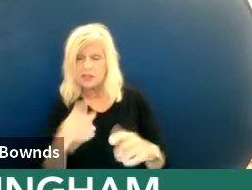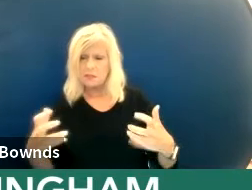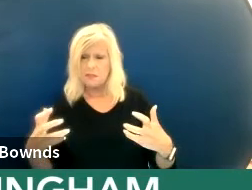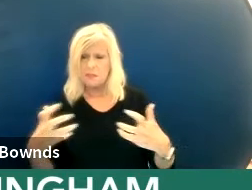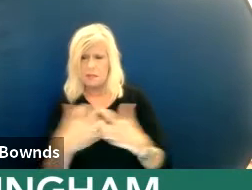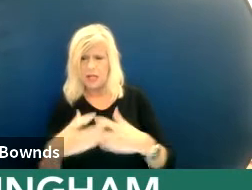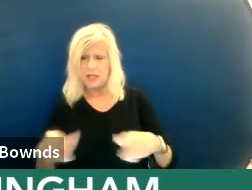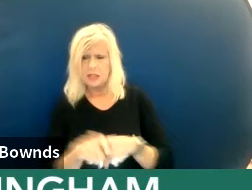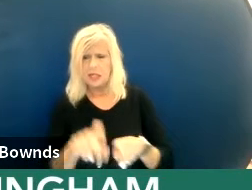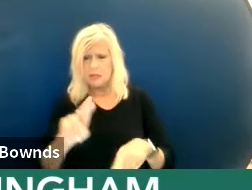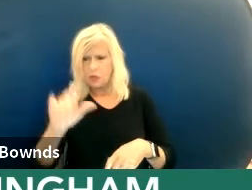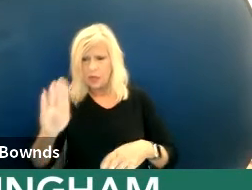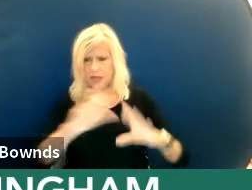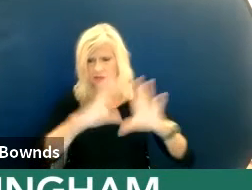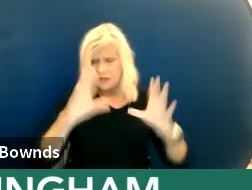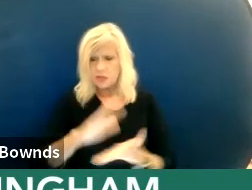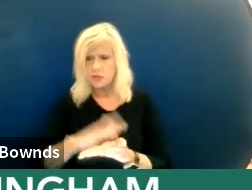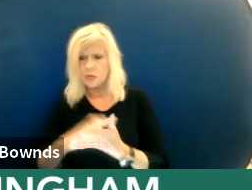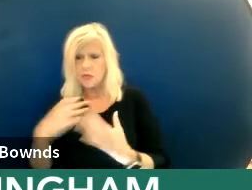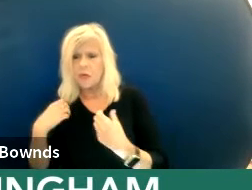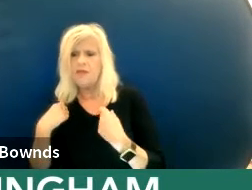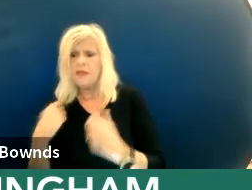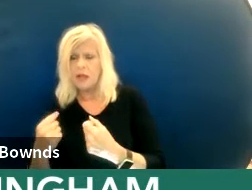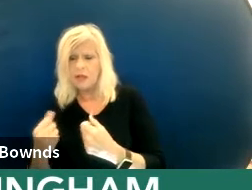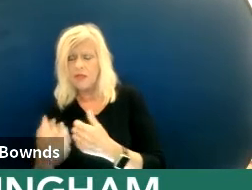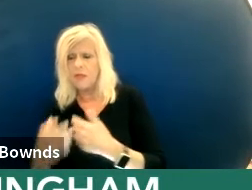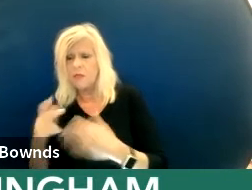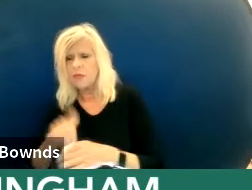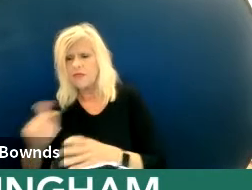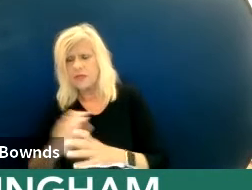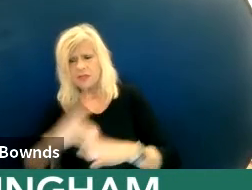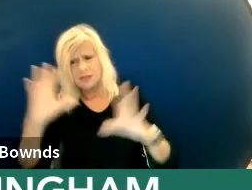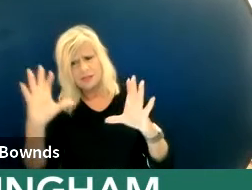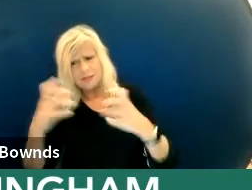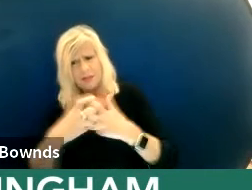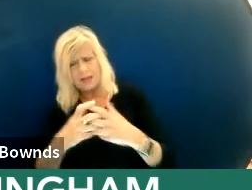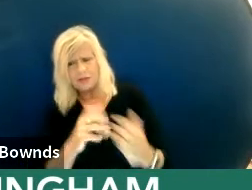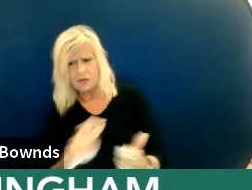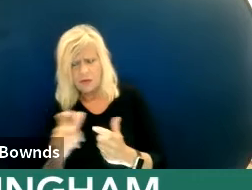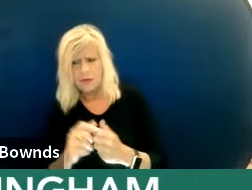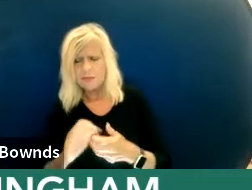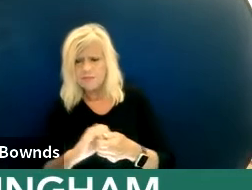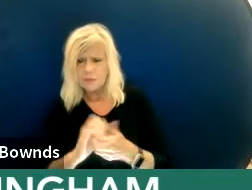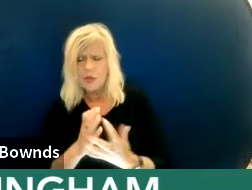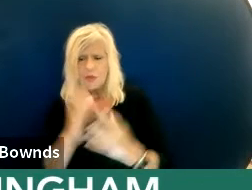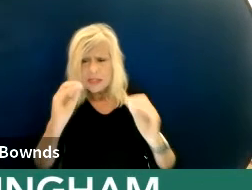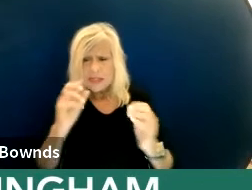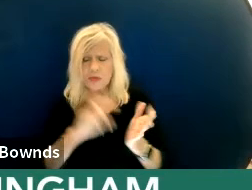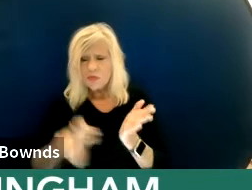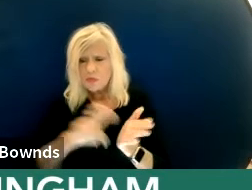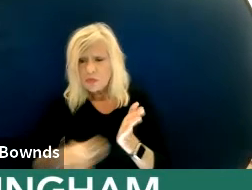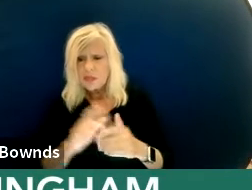of UAB and the School of Health Professions, which is to improve the quality of health through teaching, research,